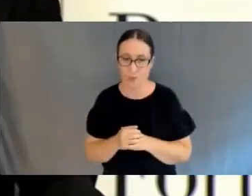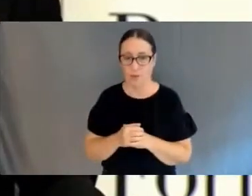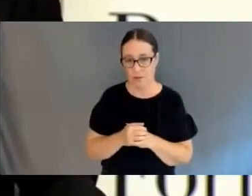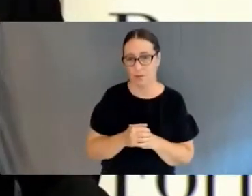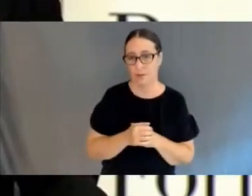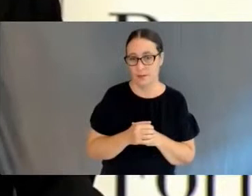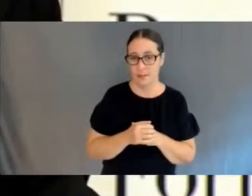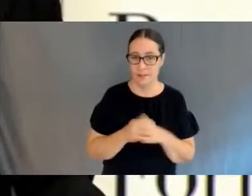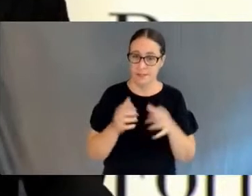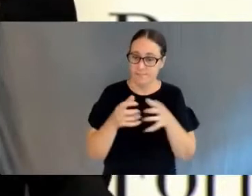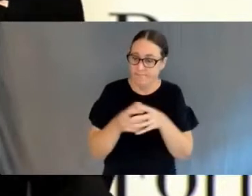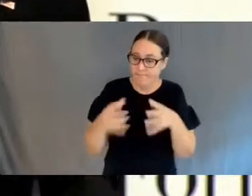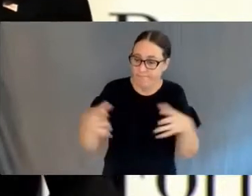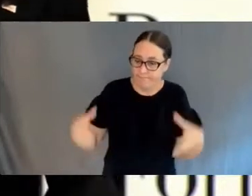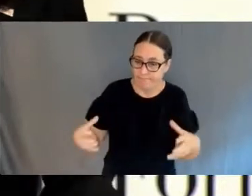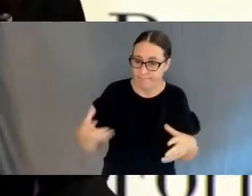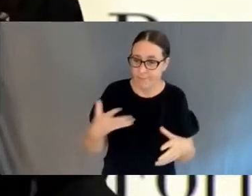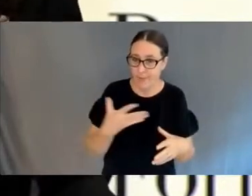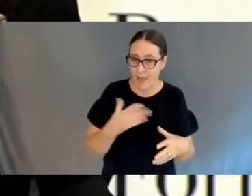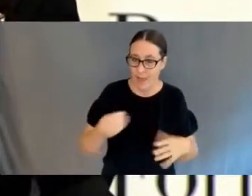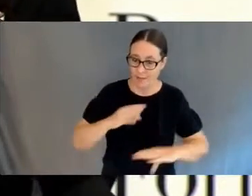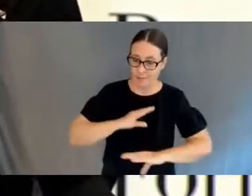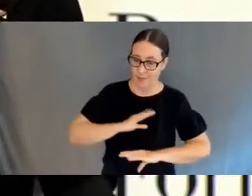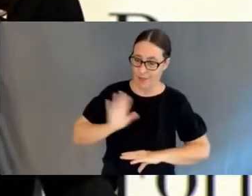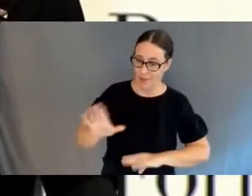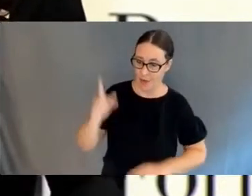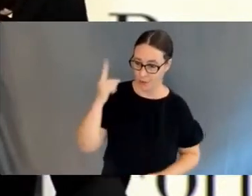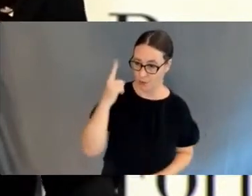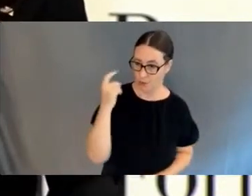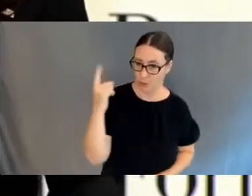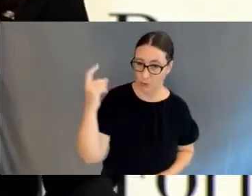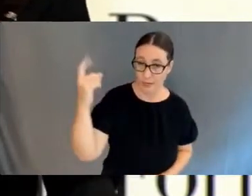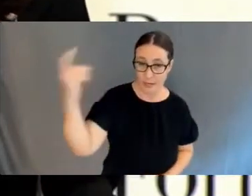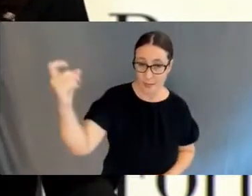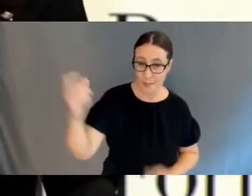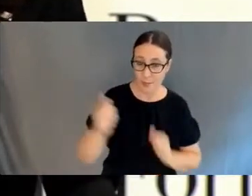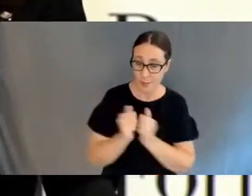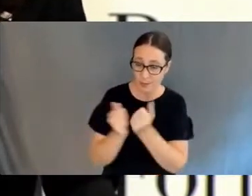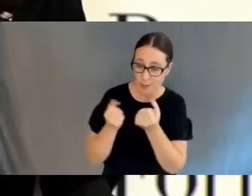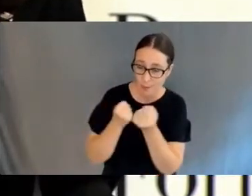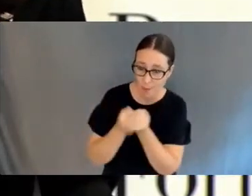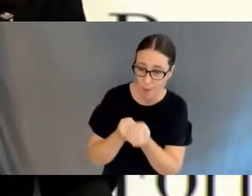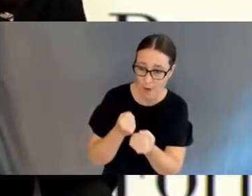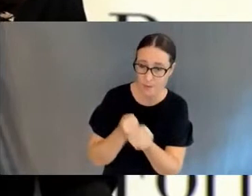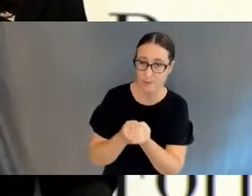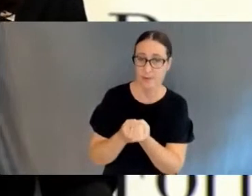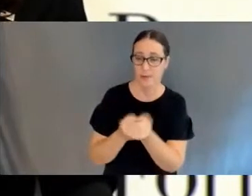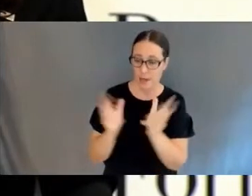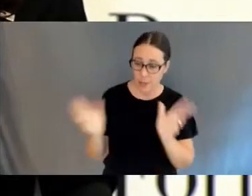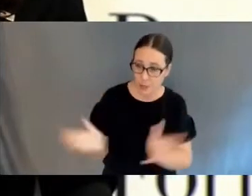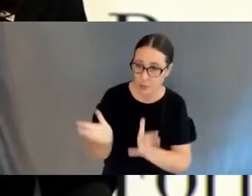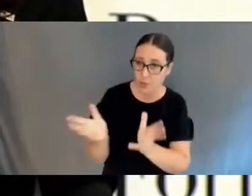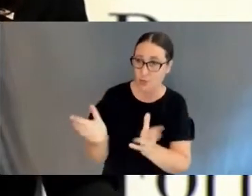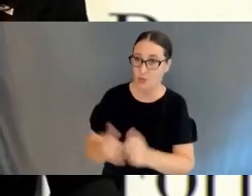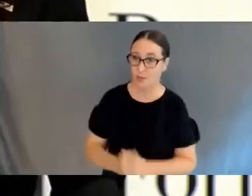capacity, and meeting their dreams with support and